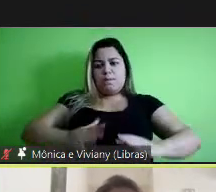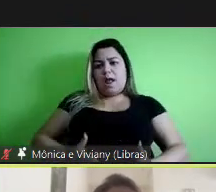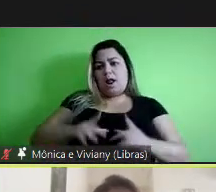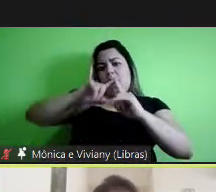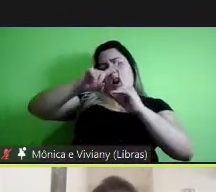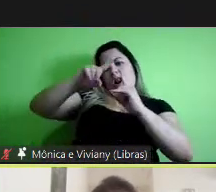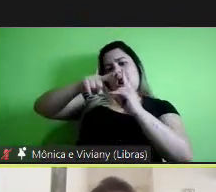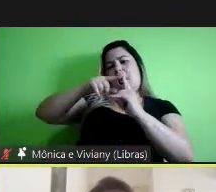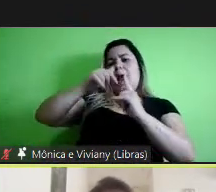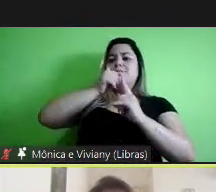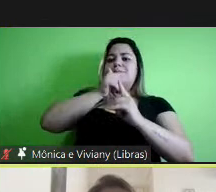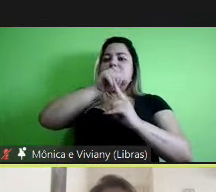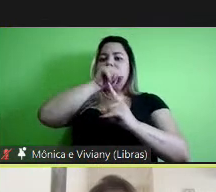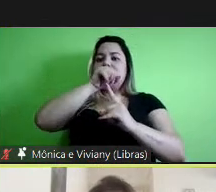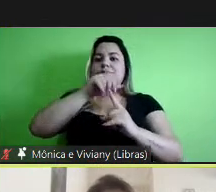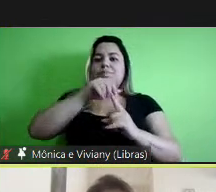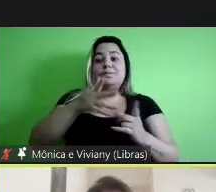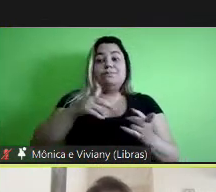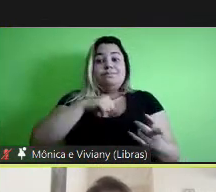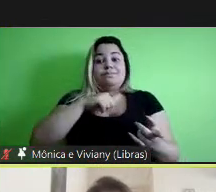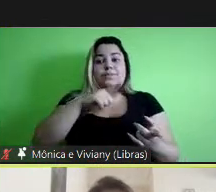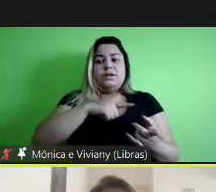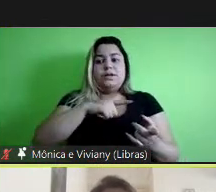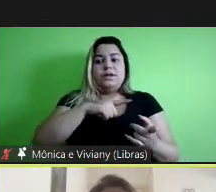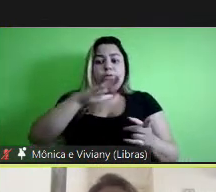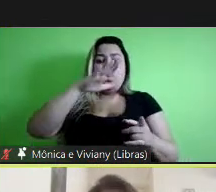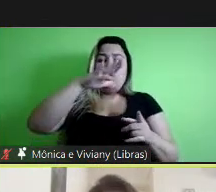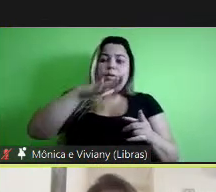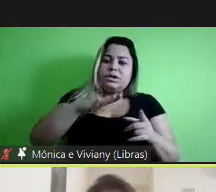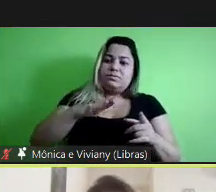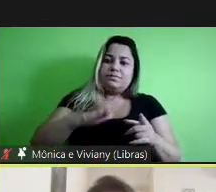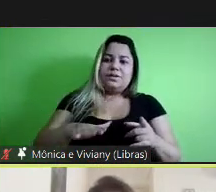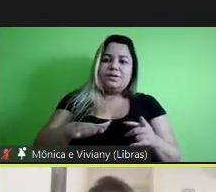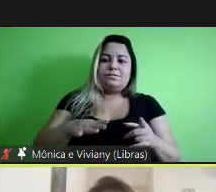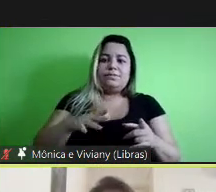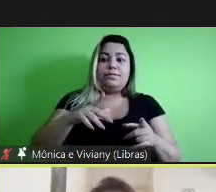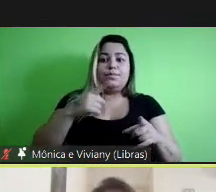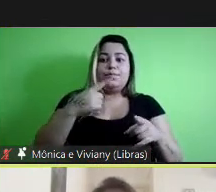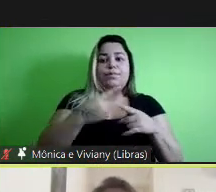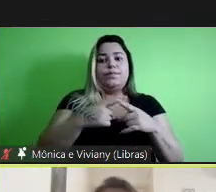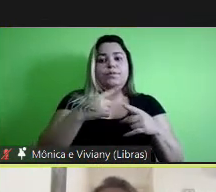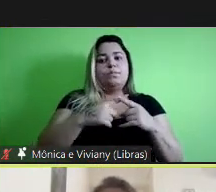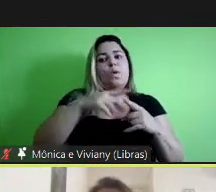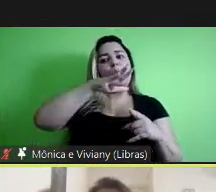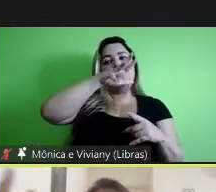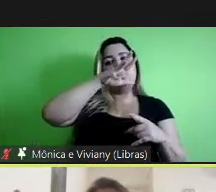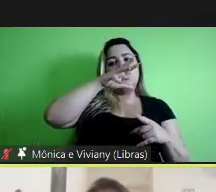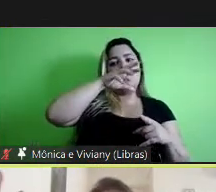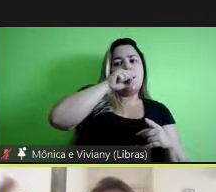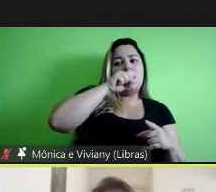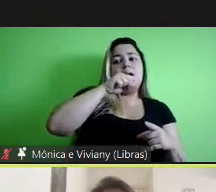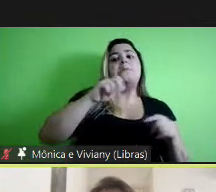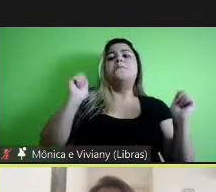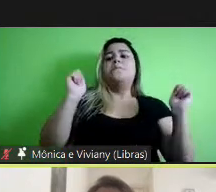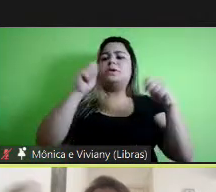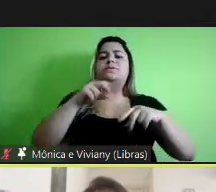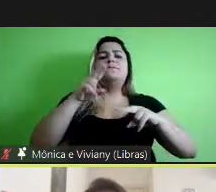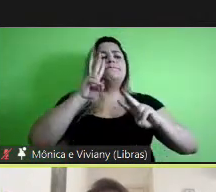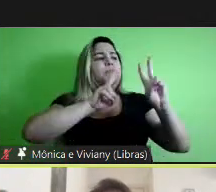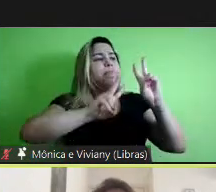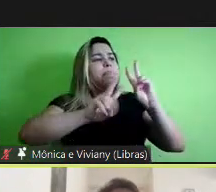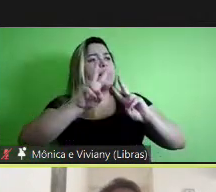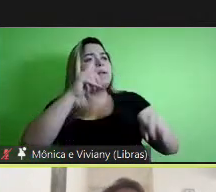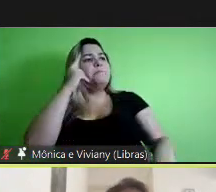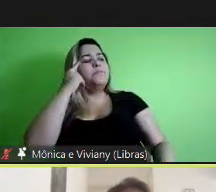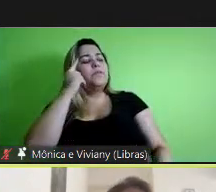their womb, their mother's womb, they grow small or they have a reduction of growth due to the air pollution. So we